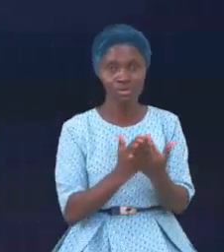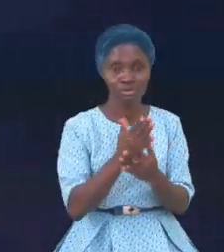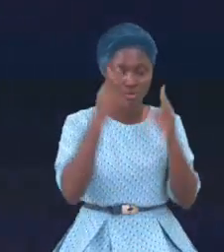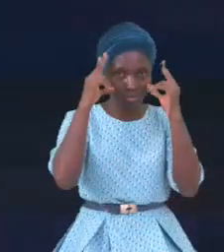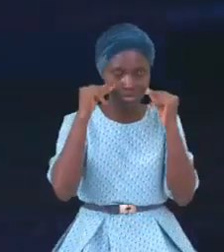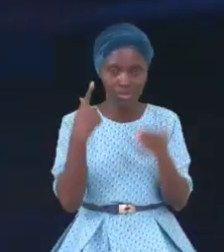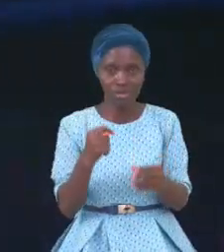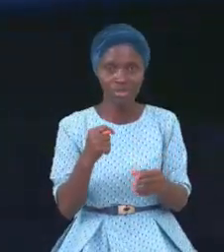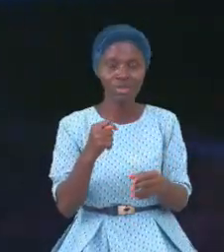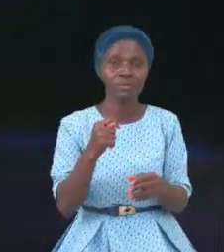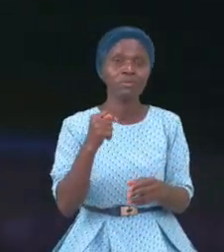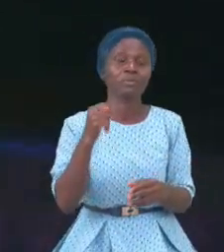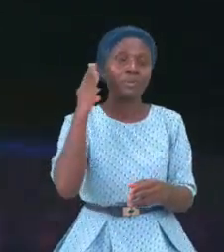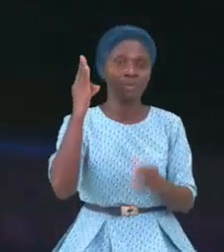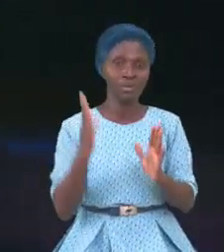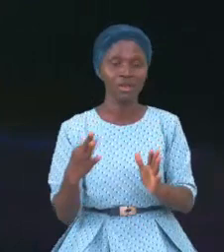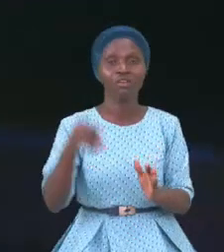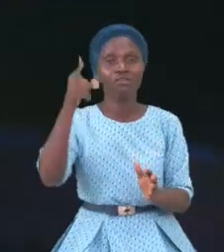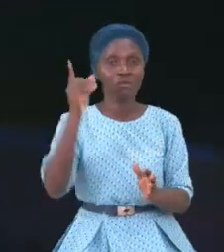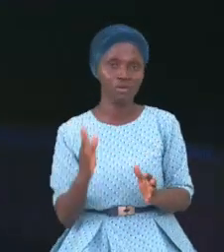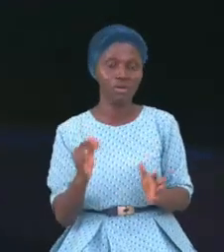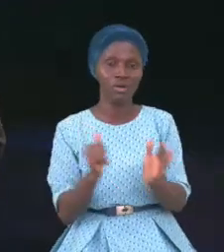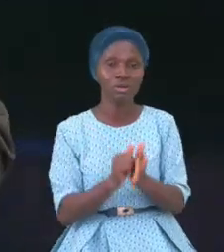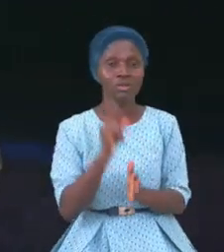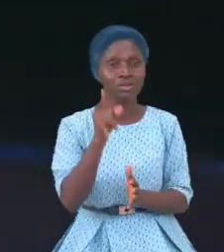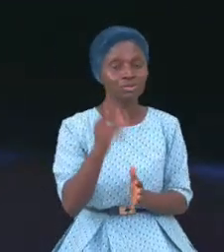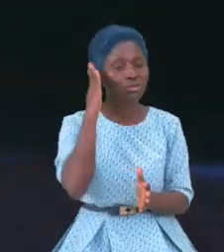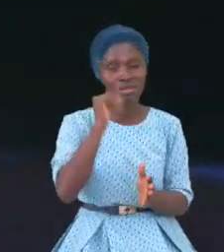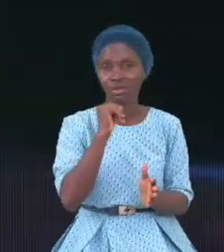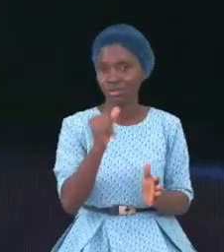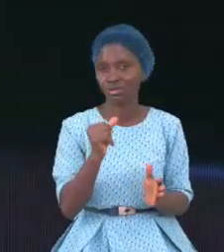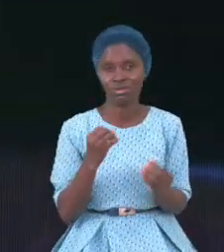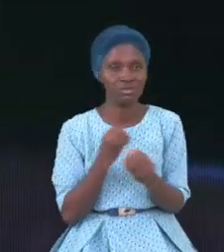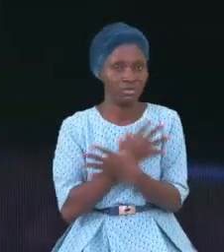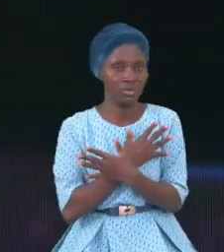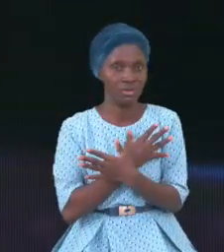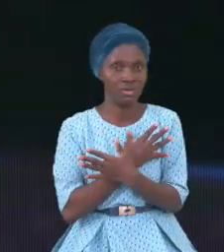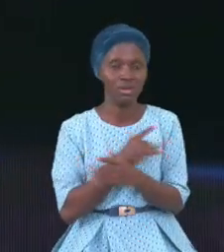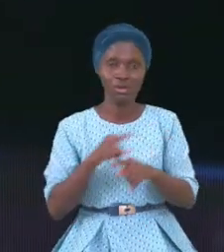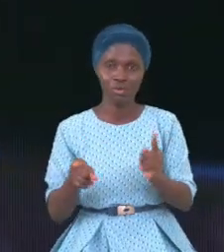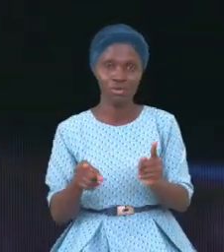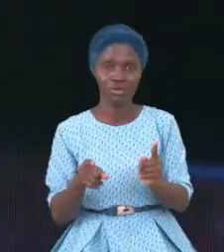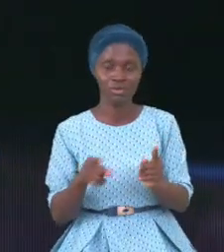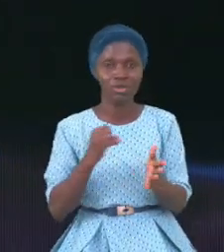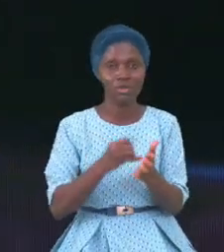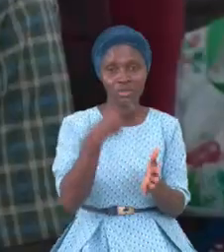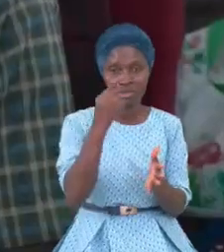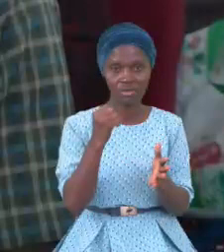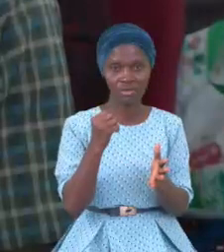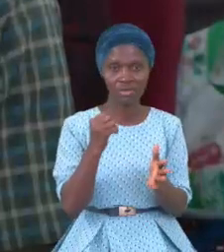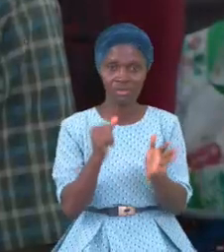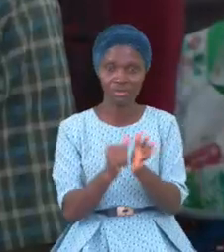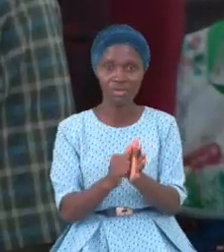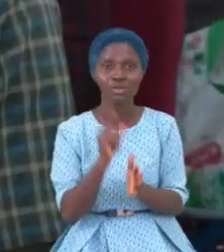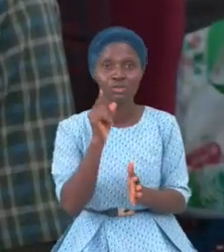of God, that thou shalt not fear. But it says, thou shalt